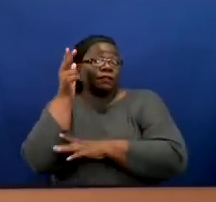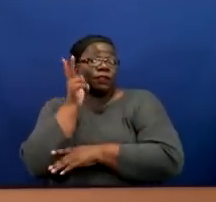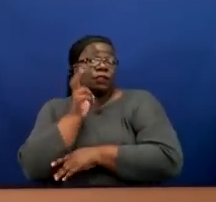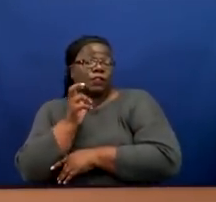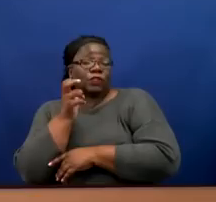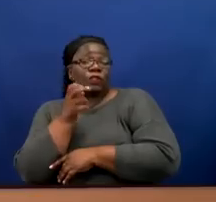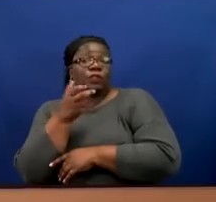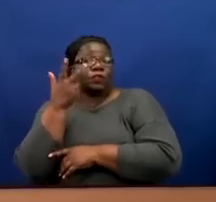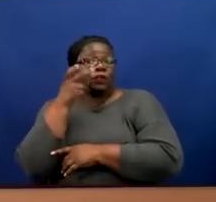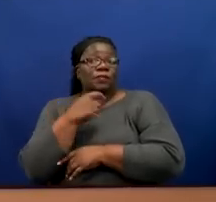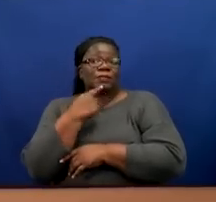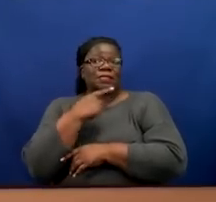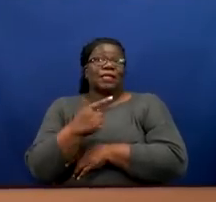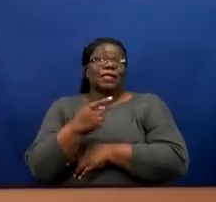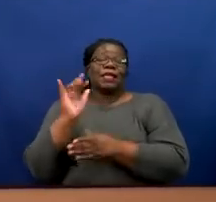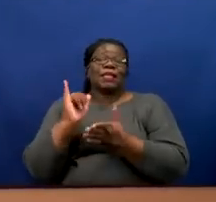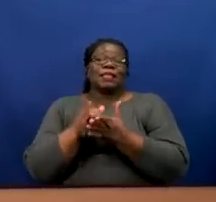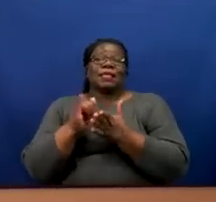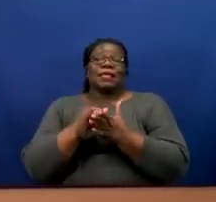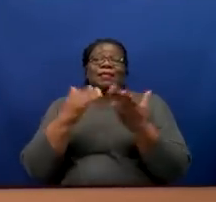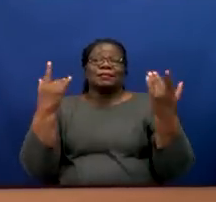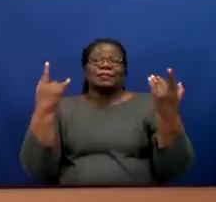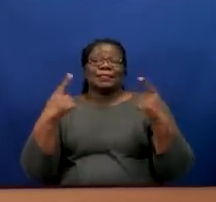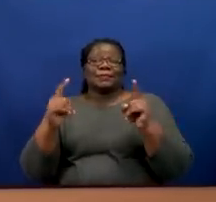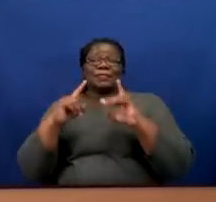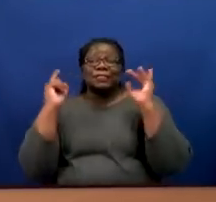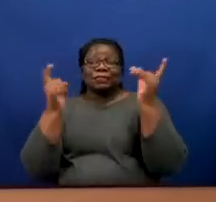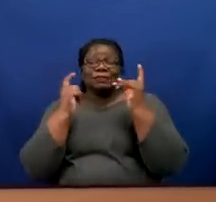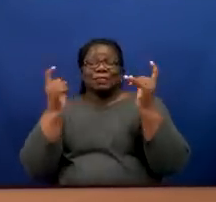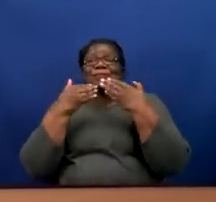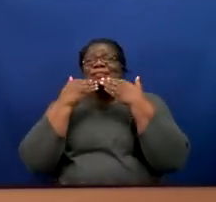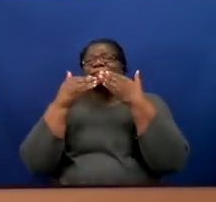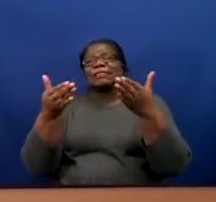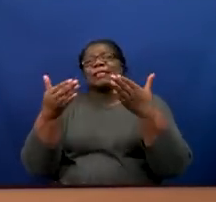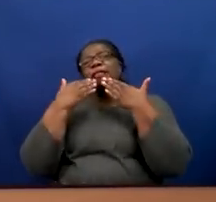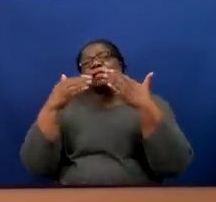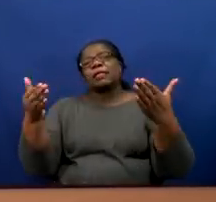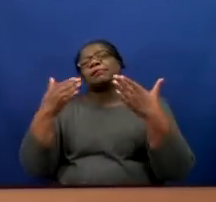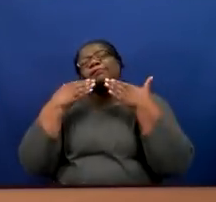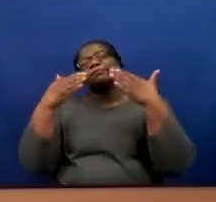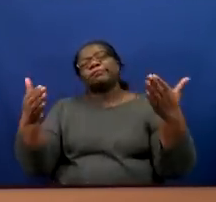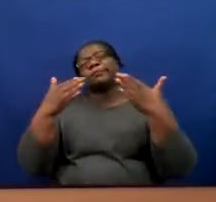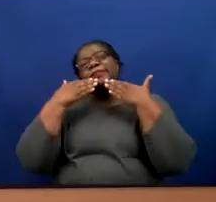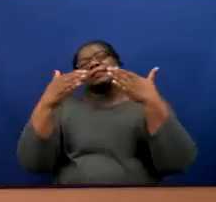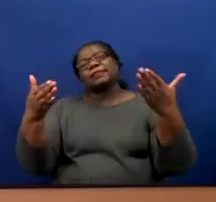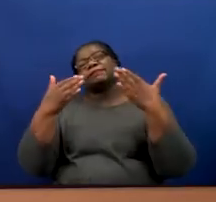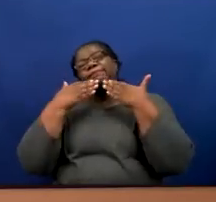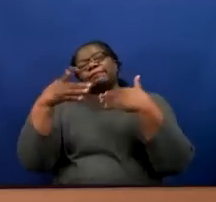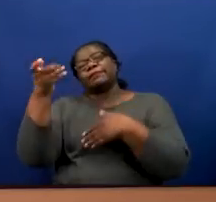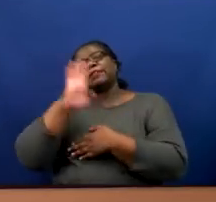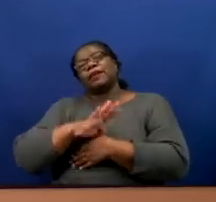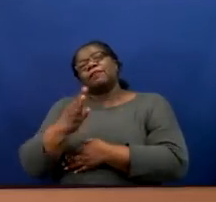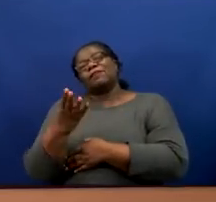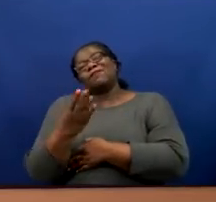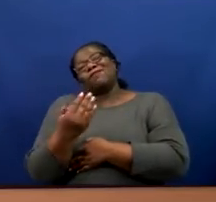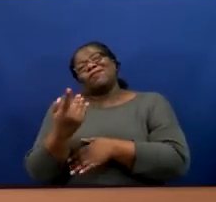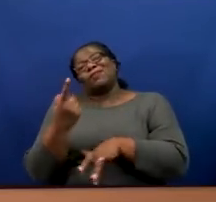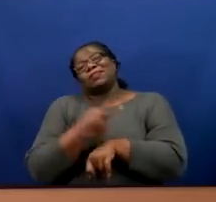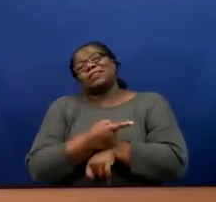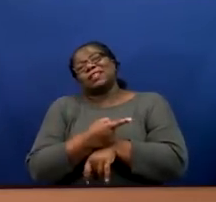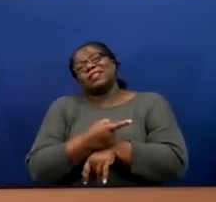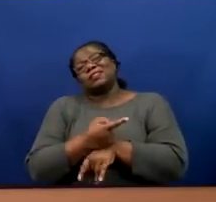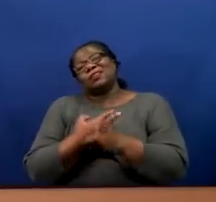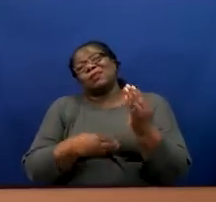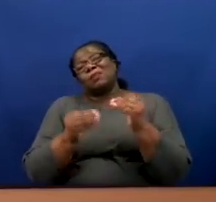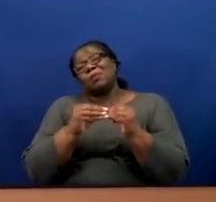him say that they had a festival, a celebration. They were just thanking God for the next 14 days or so, because